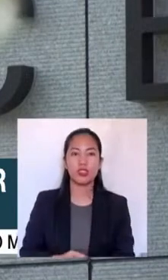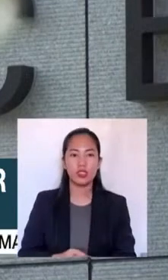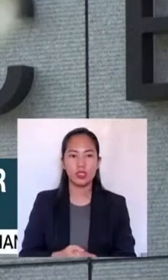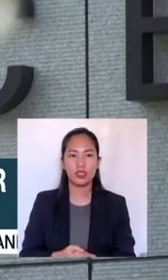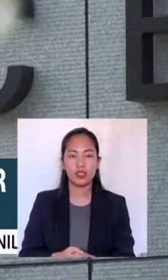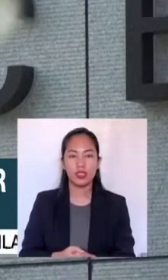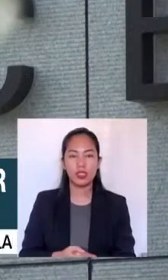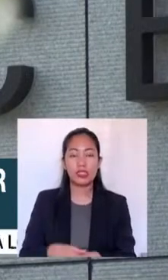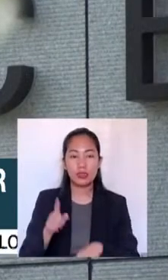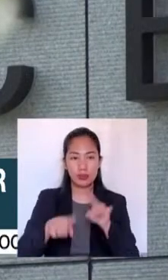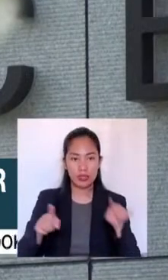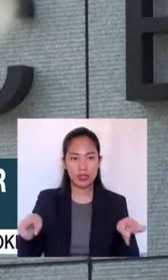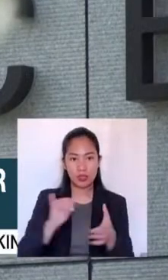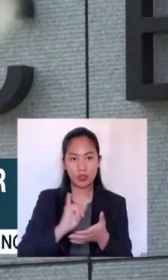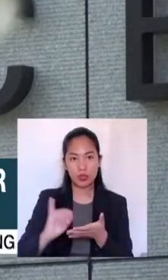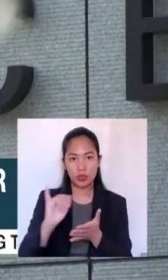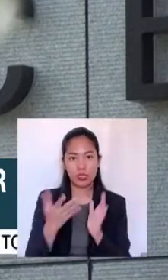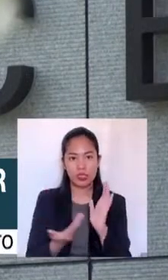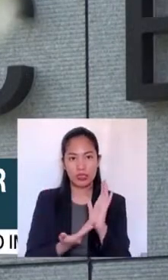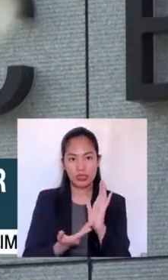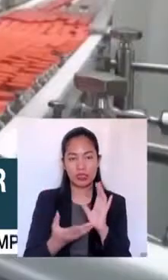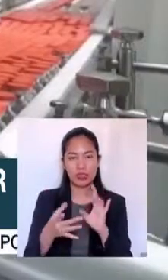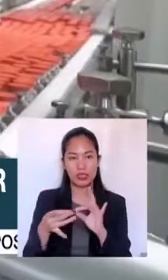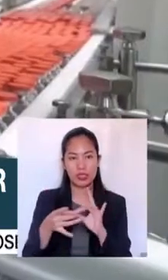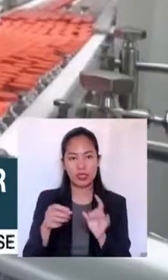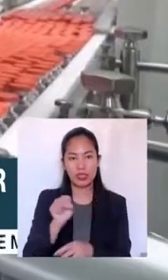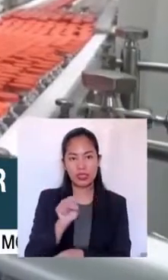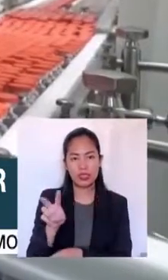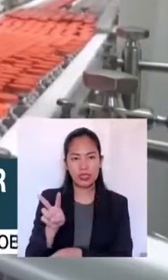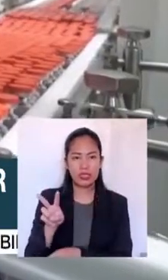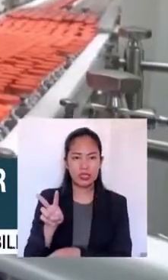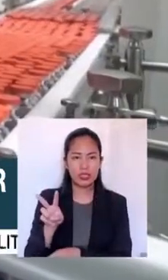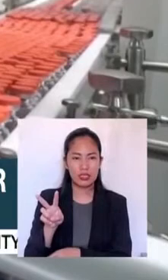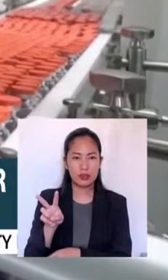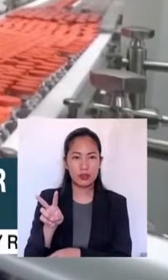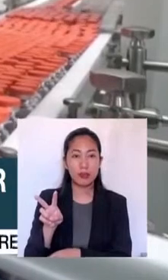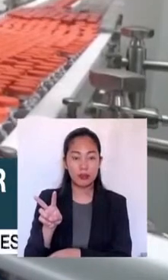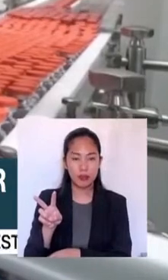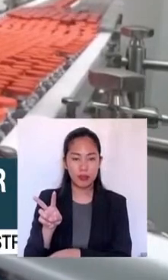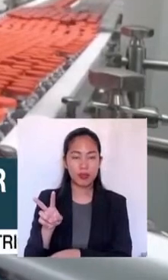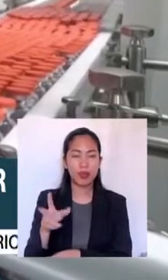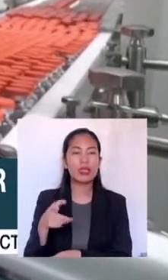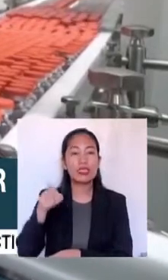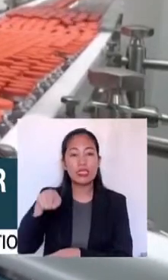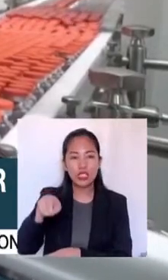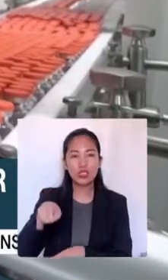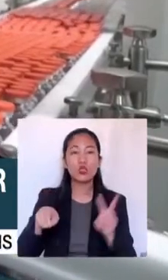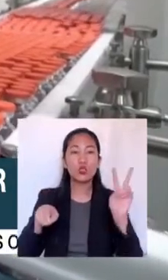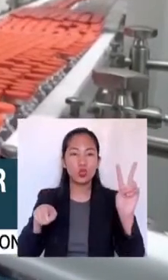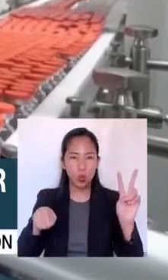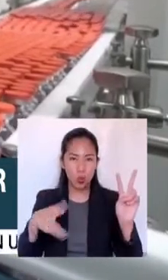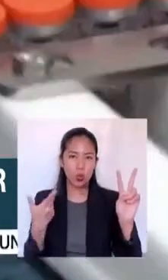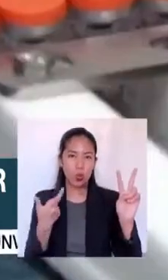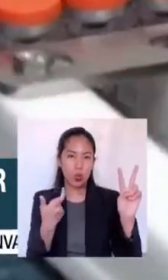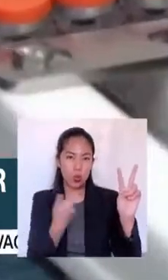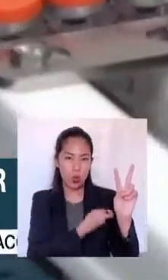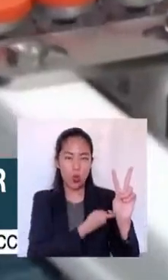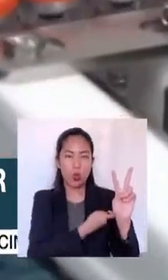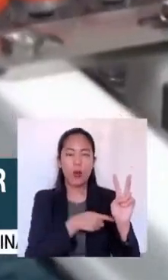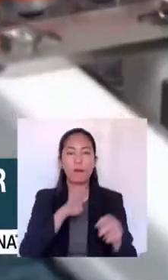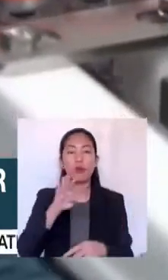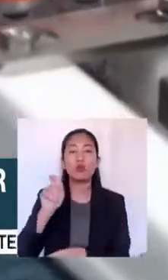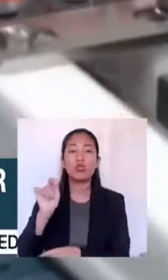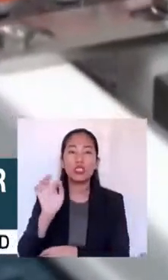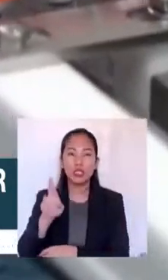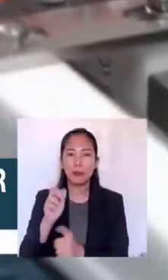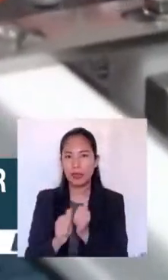institutions. One of the authors of the study says Sinovac recipients may need two additional booster doses to achieve protective